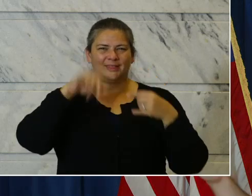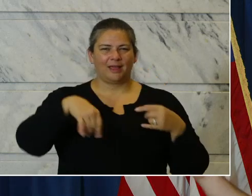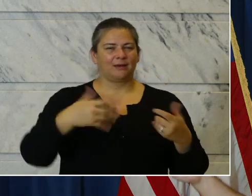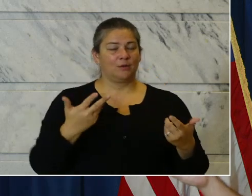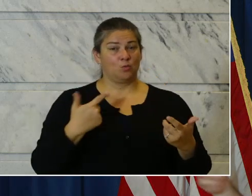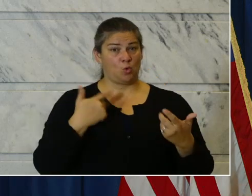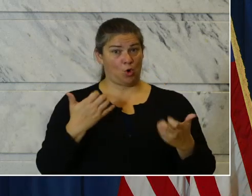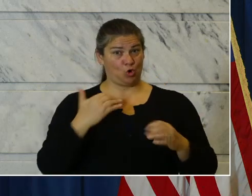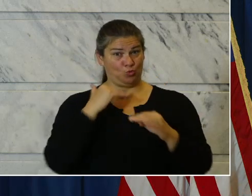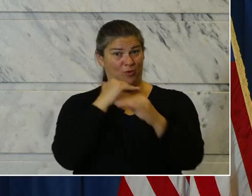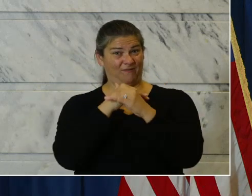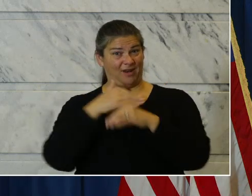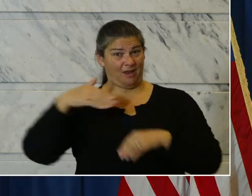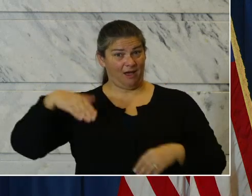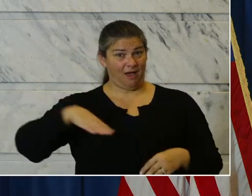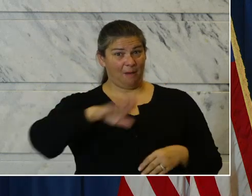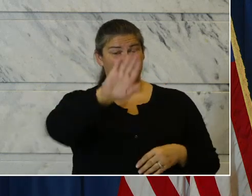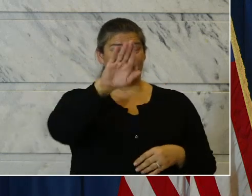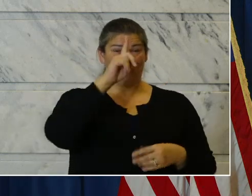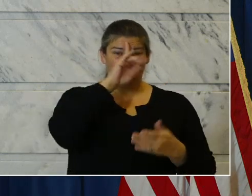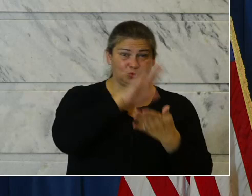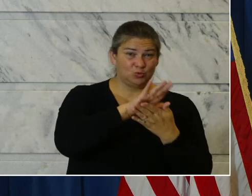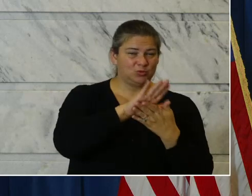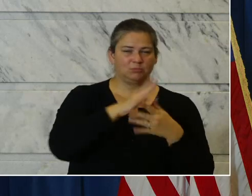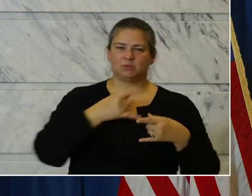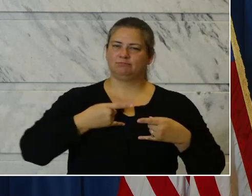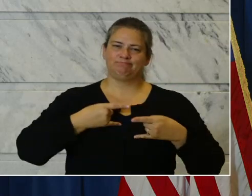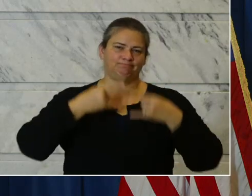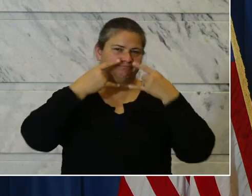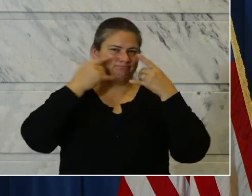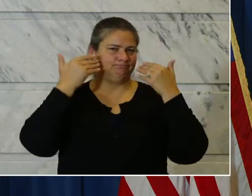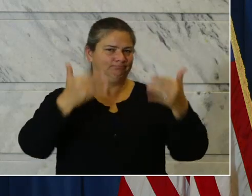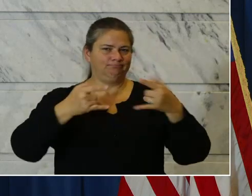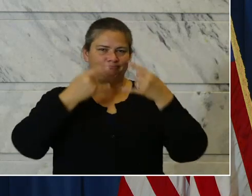we got to do with schools now, we just got to put it on and keep it on. Stu?